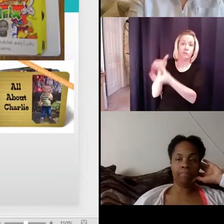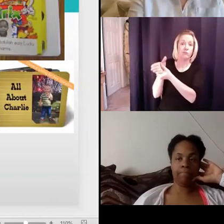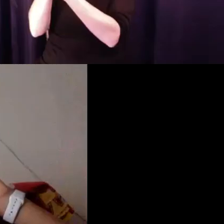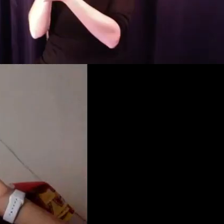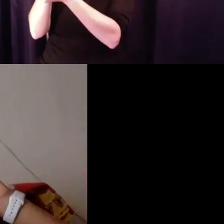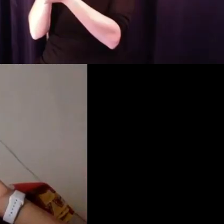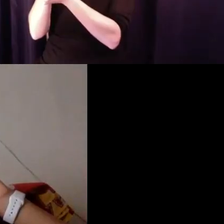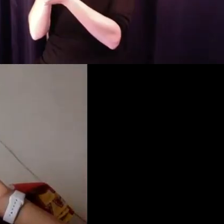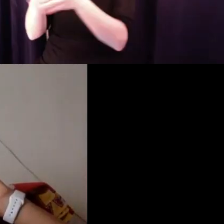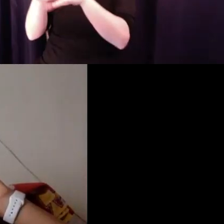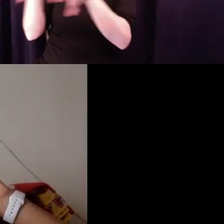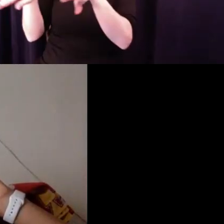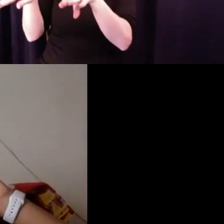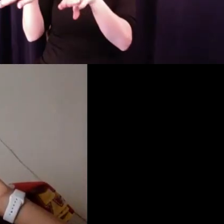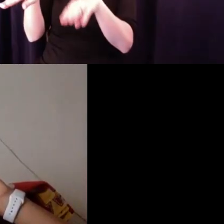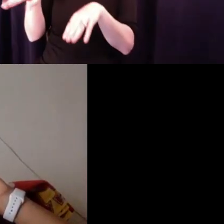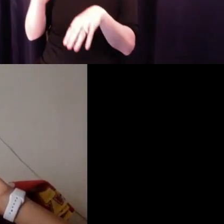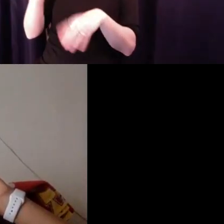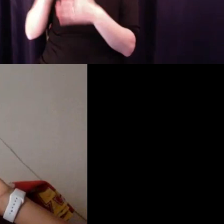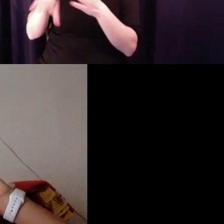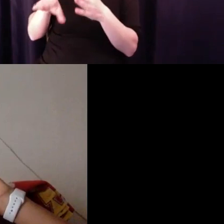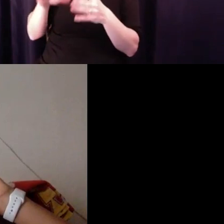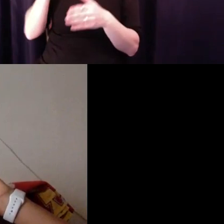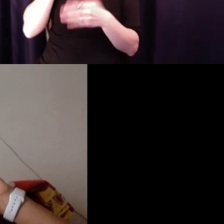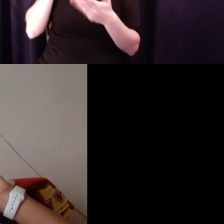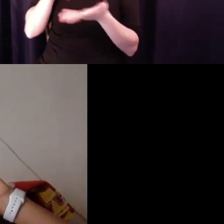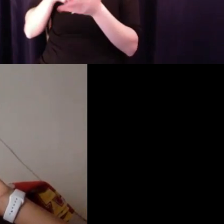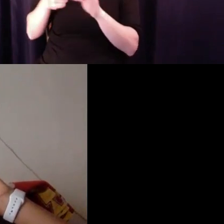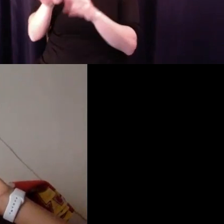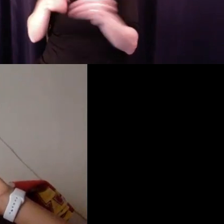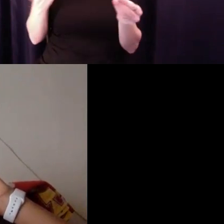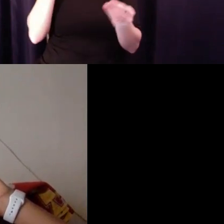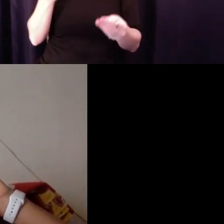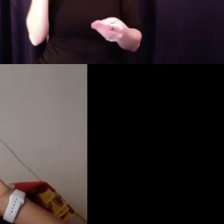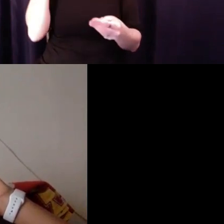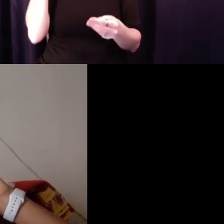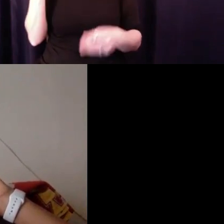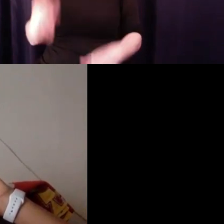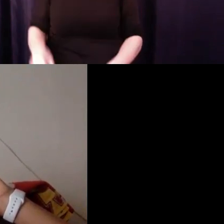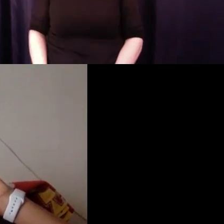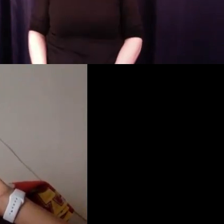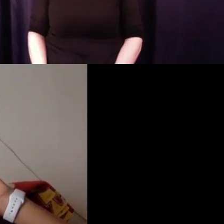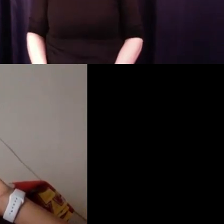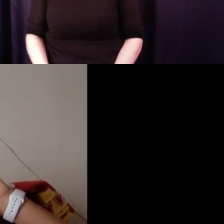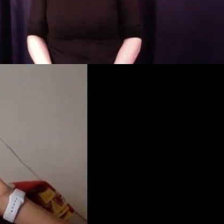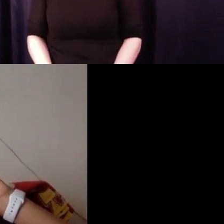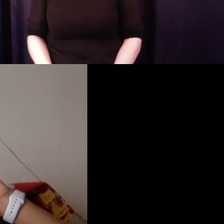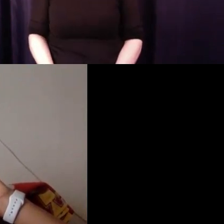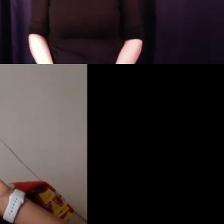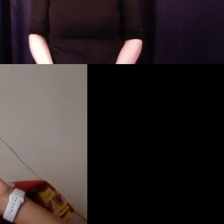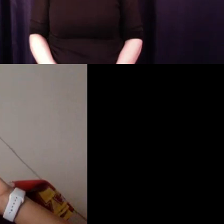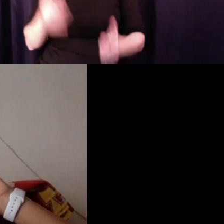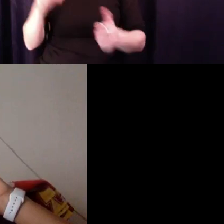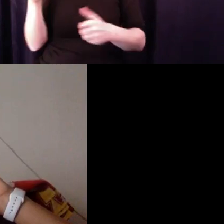had experience with, so you can revisit it multiple times. And I'm just getting back to